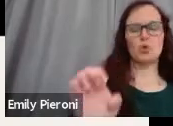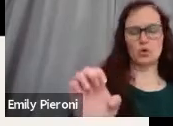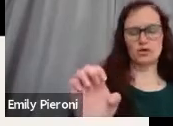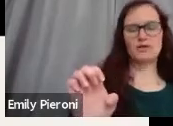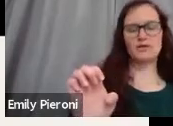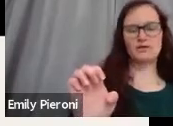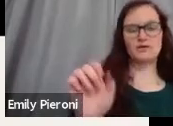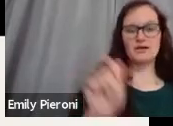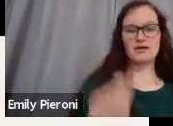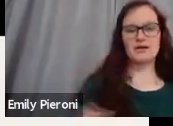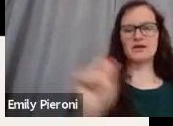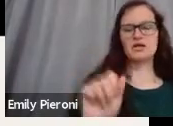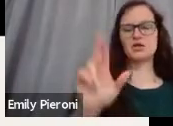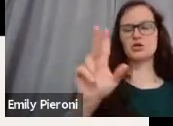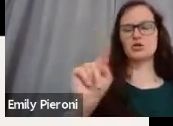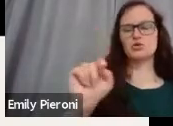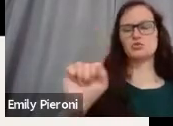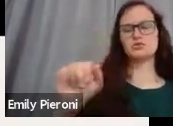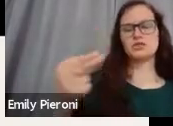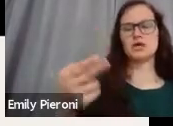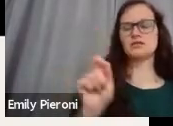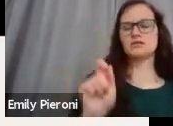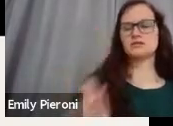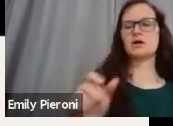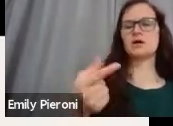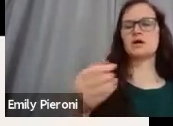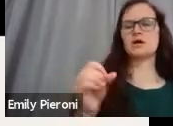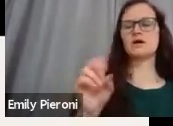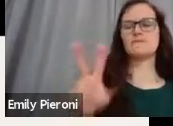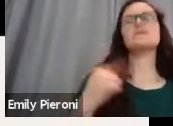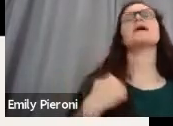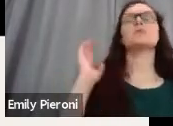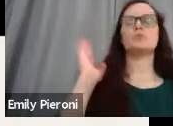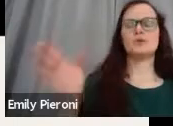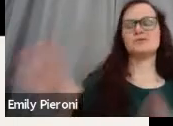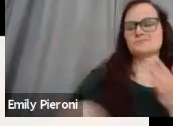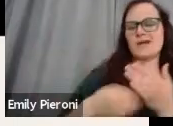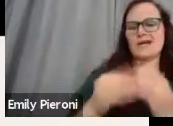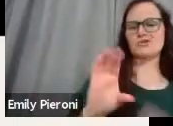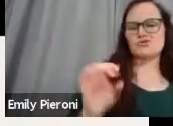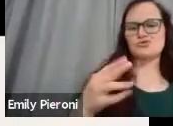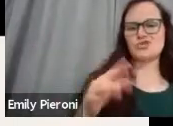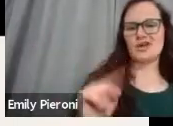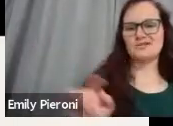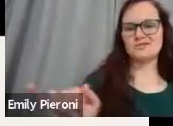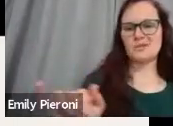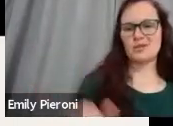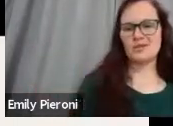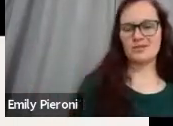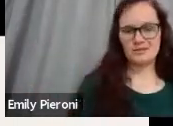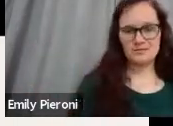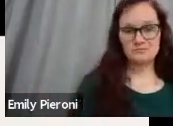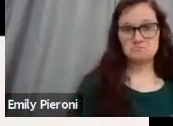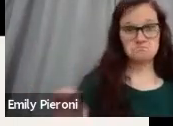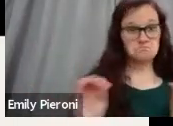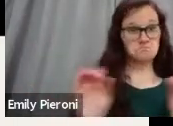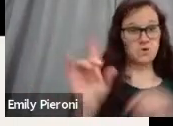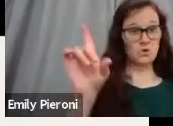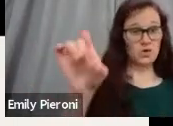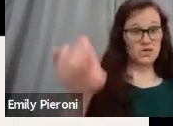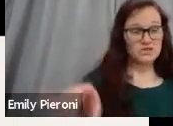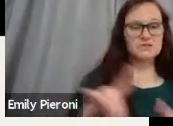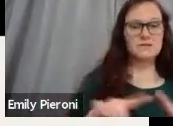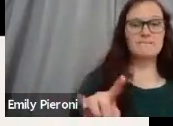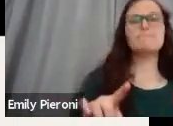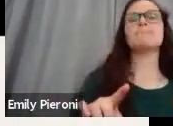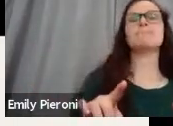COSBORNE @utah.gov, and I will type that into the chat window. Okay, yeah. No, it doesn't look like we have any questions, but we do have one of our